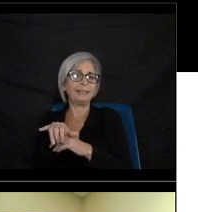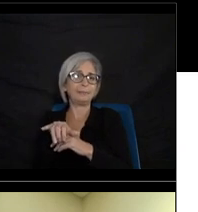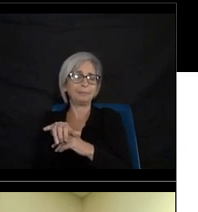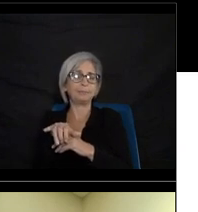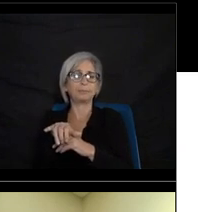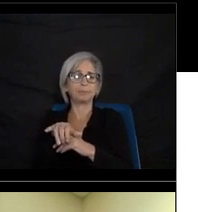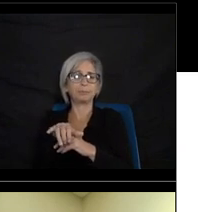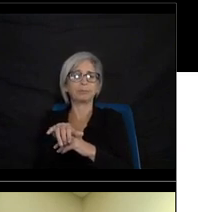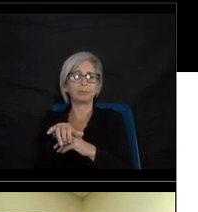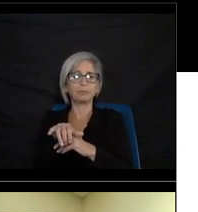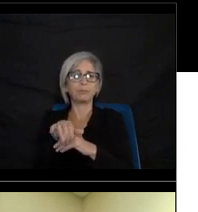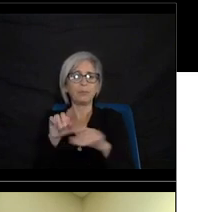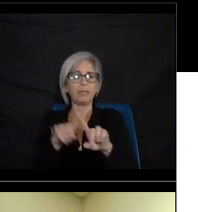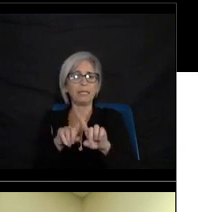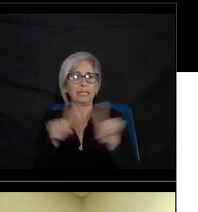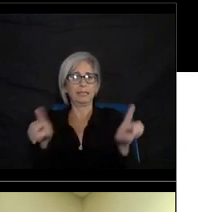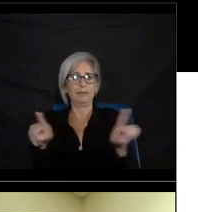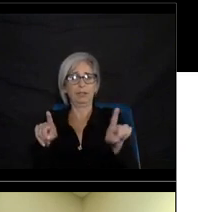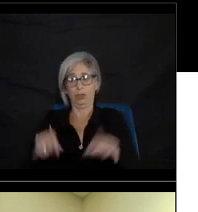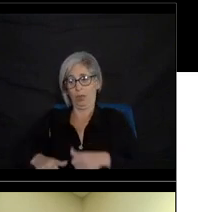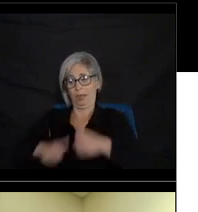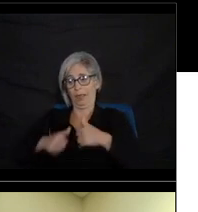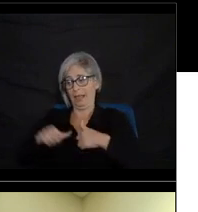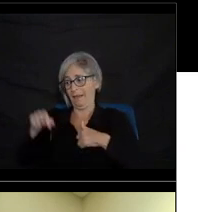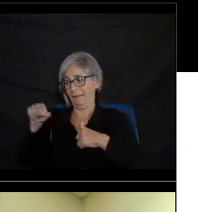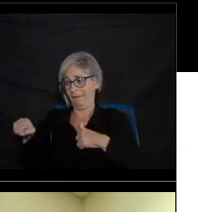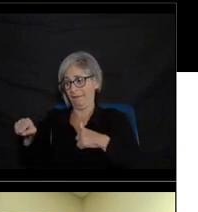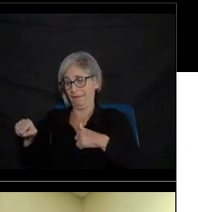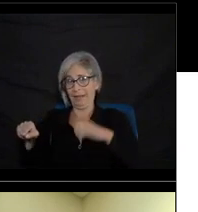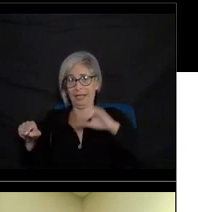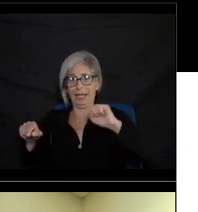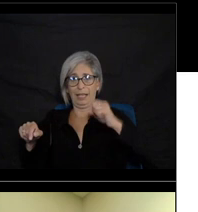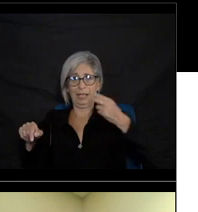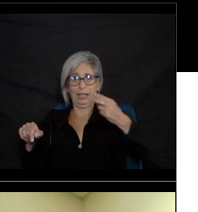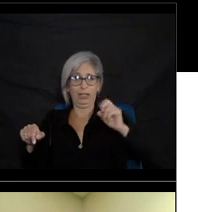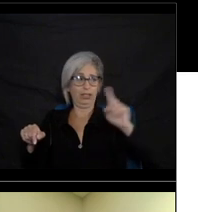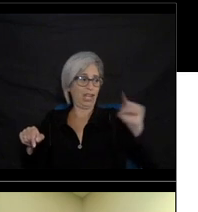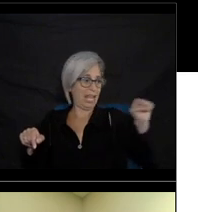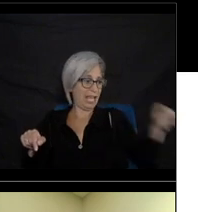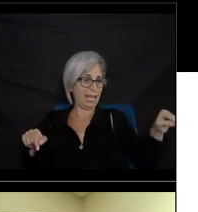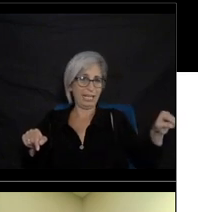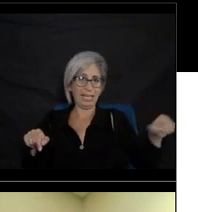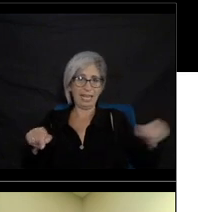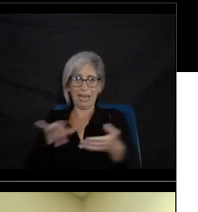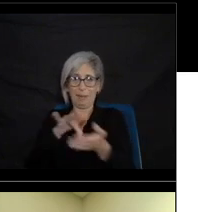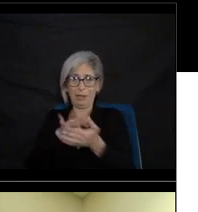know, differentiate between a dwelling unit and a shed and somewhere in between.